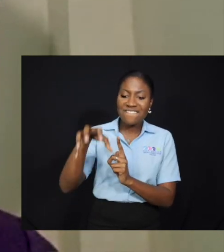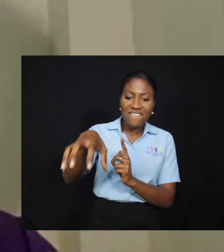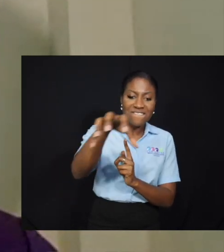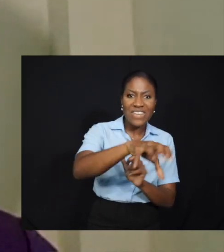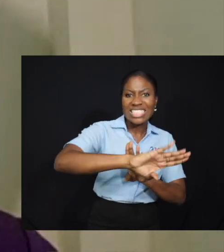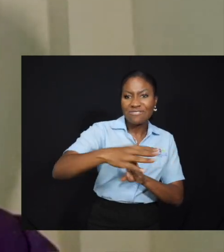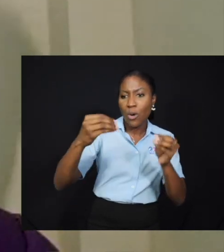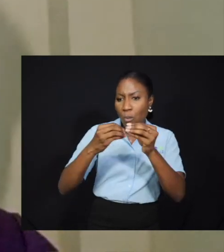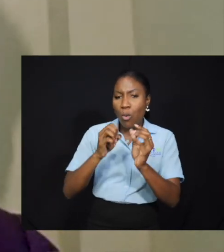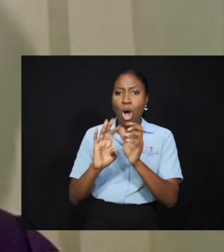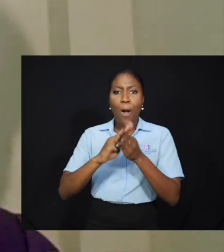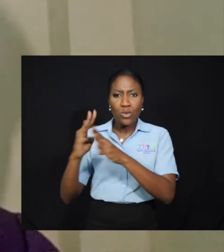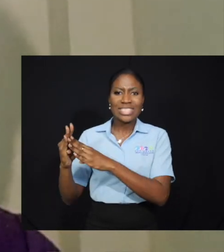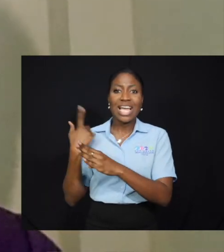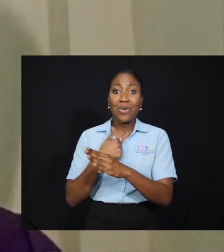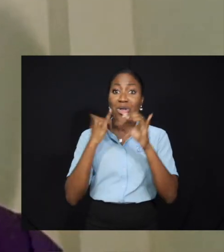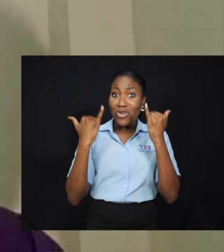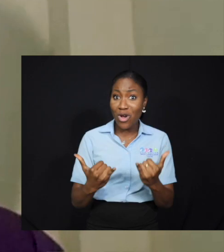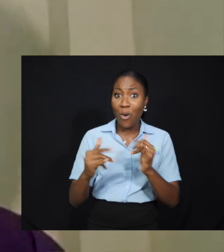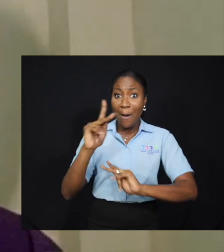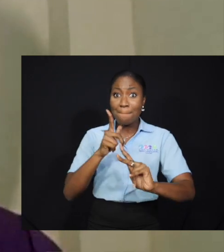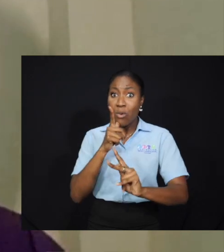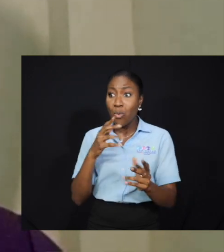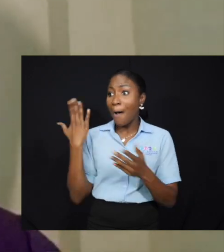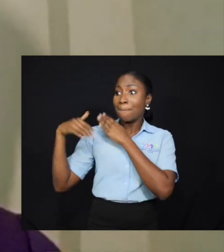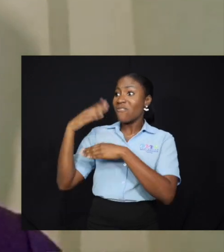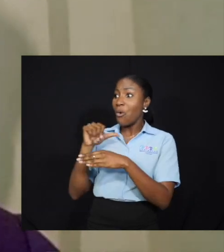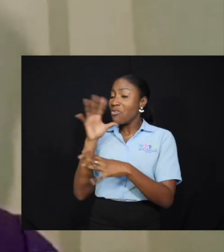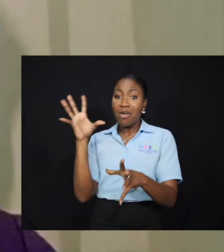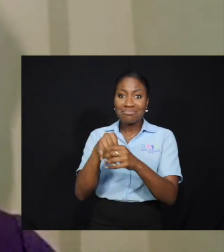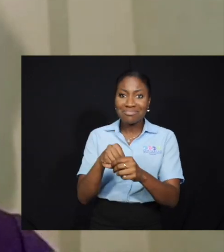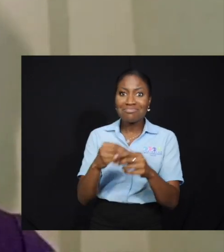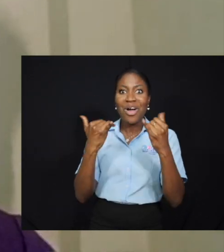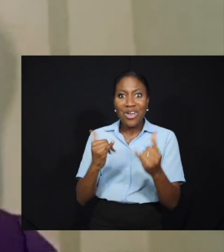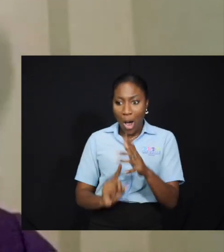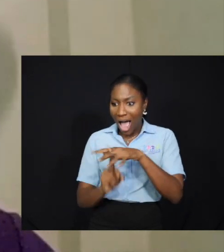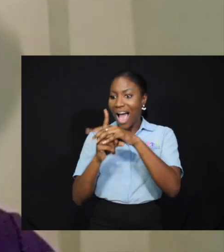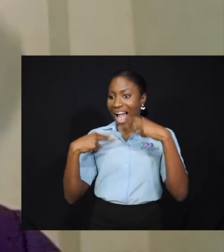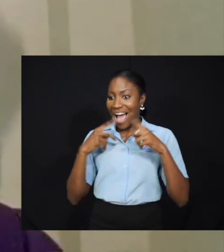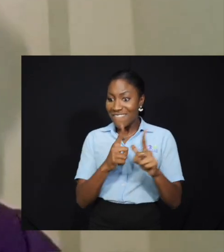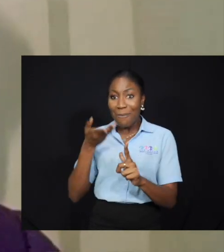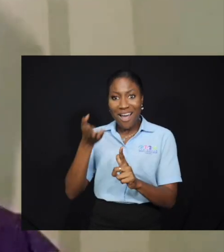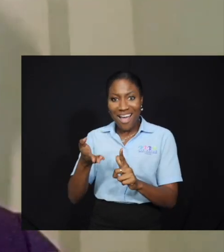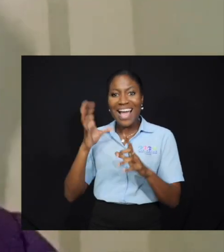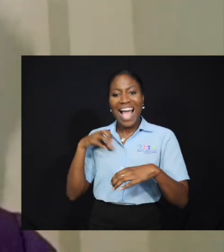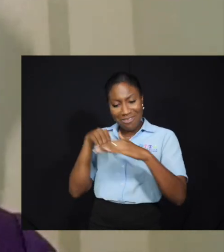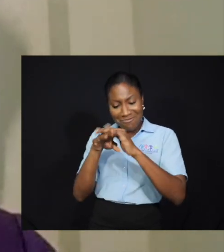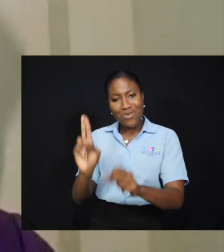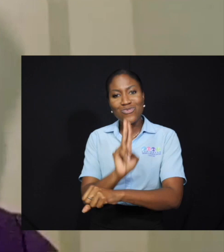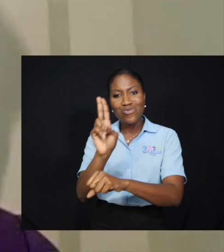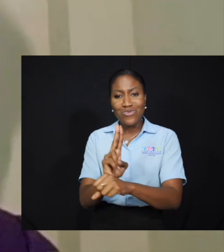heart of the communities, and we are able to reach the underserved, including the seniors and those who are differently